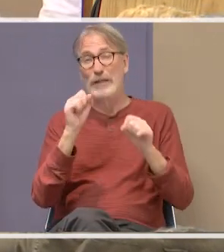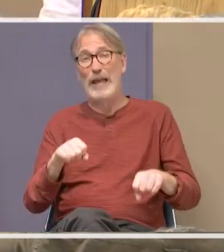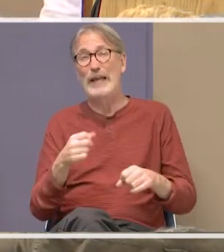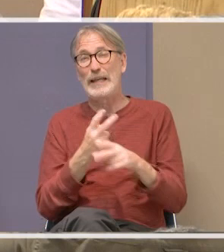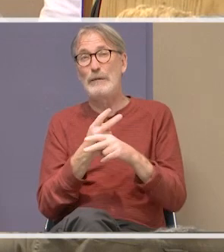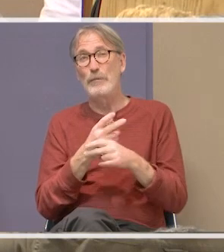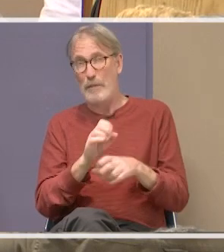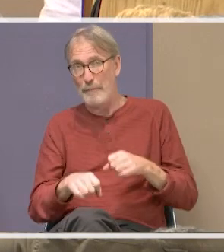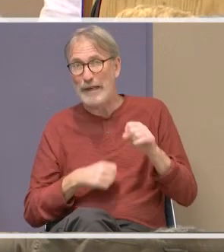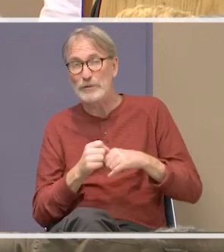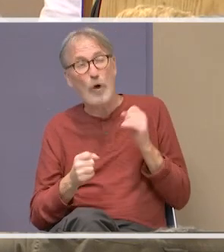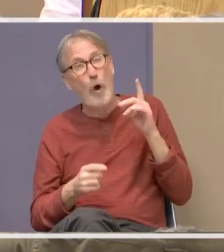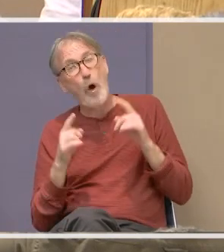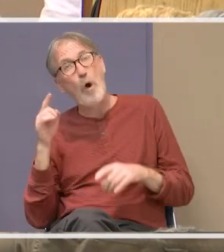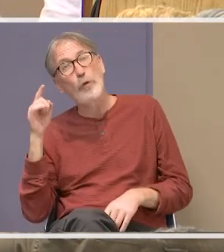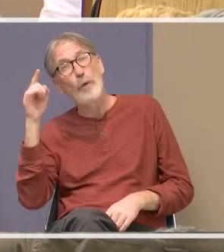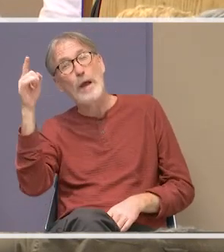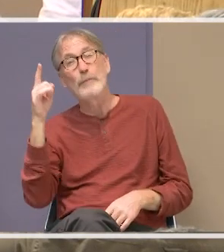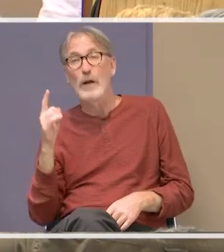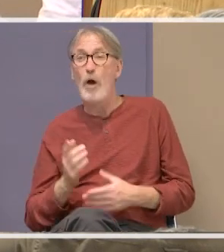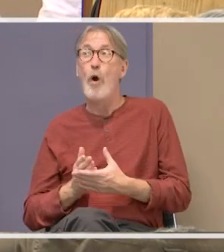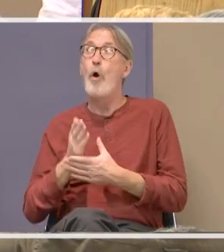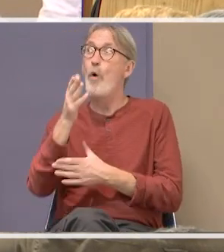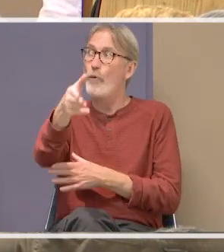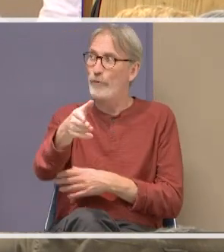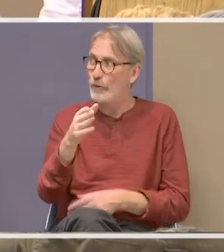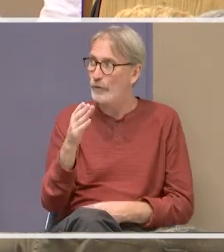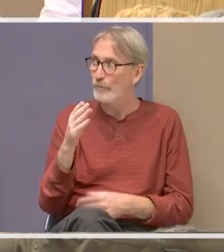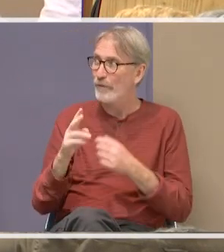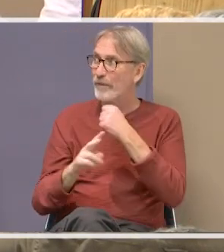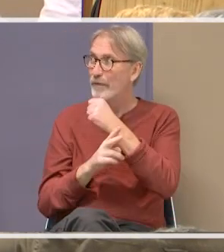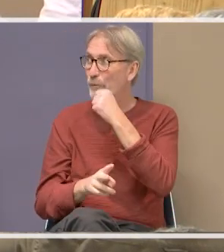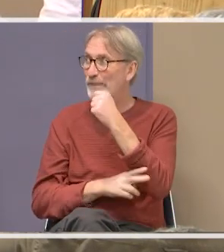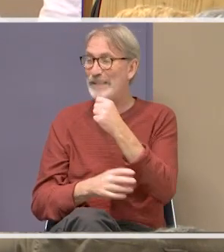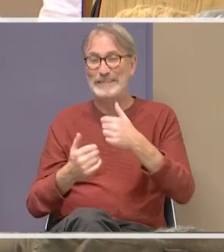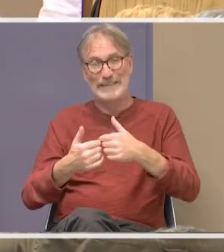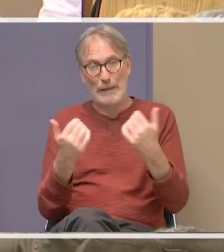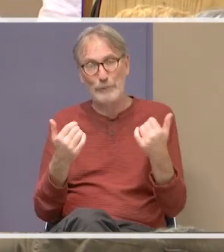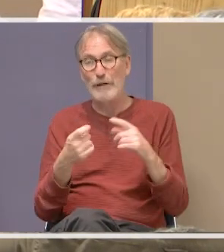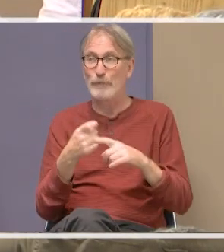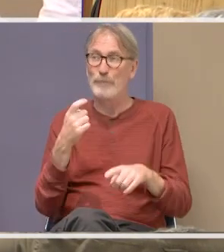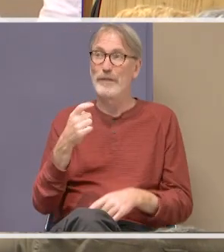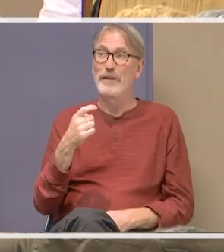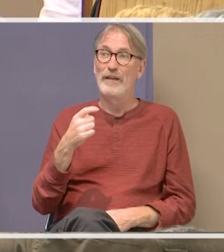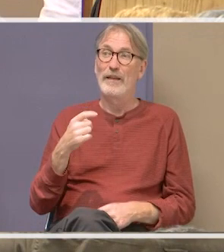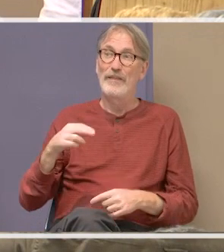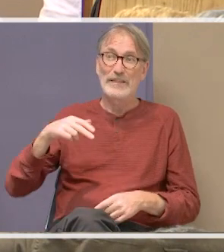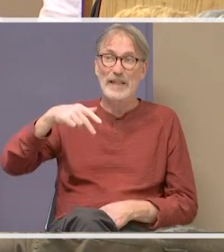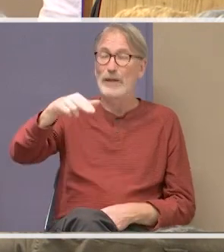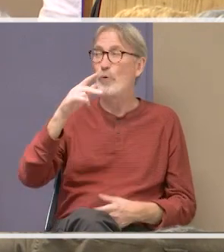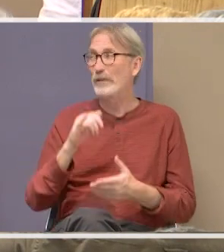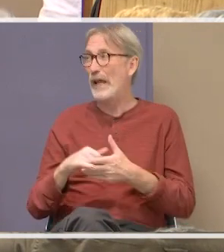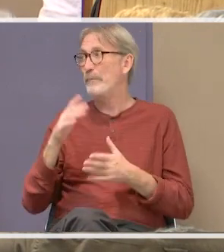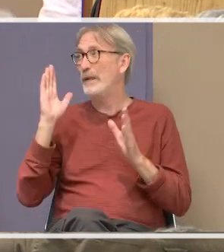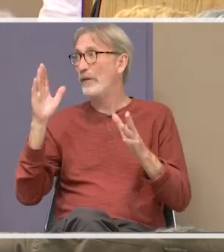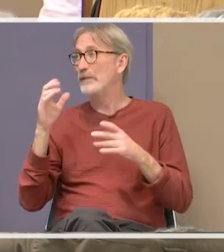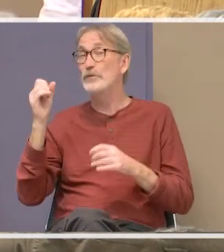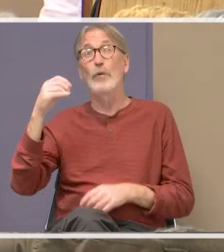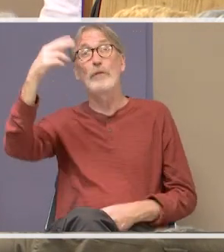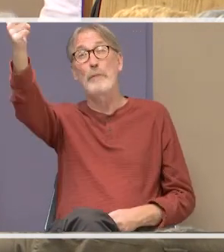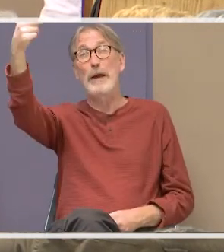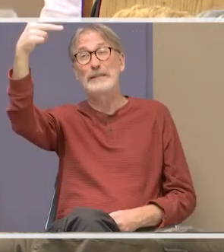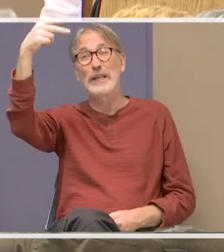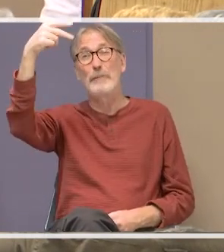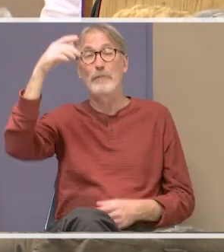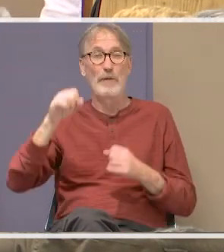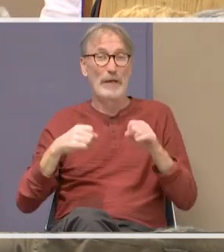up across the bridge and separate it from the sidewalk, that would be great to get the bikes coming down that